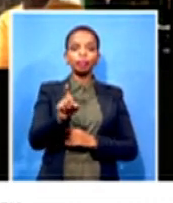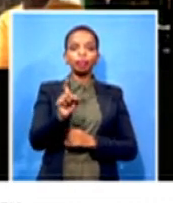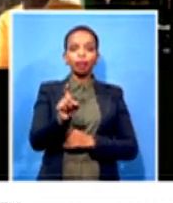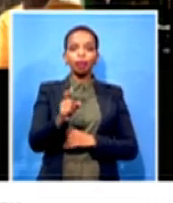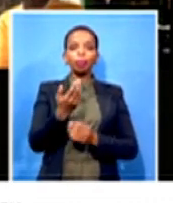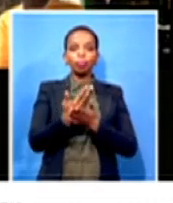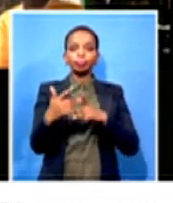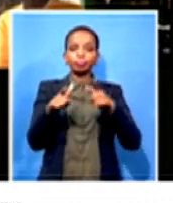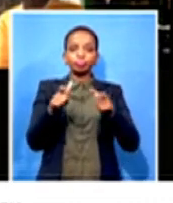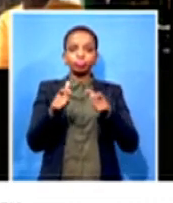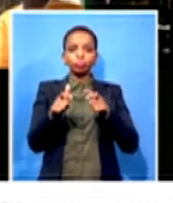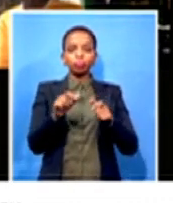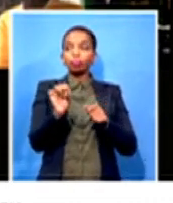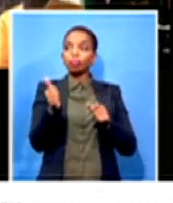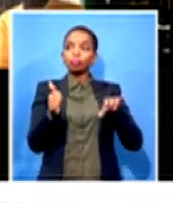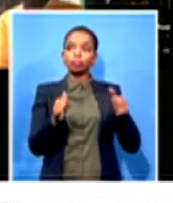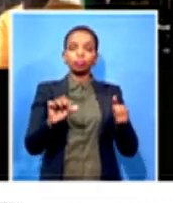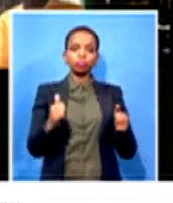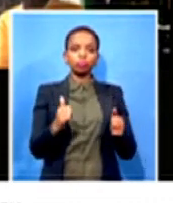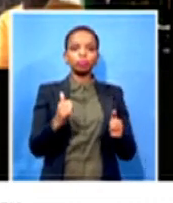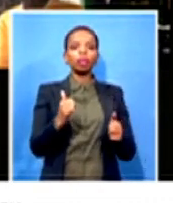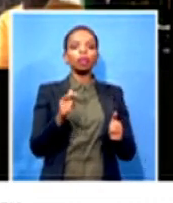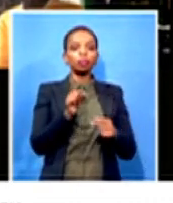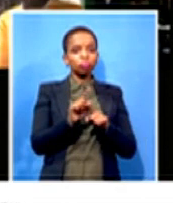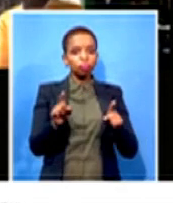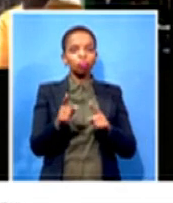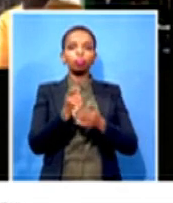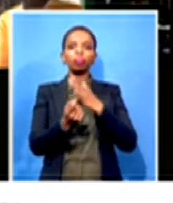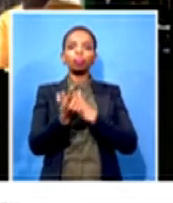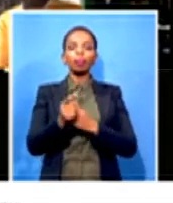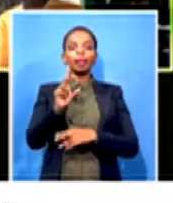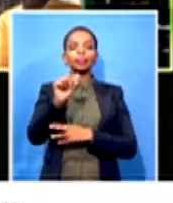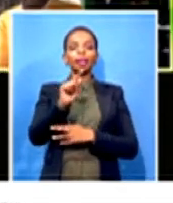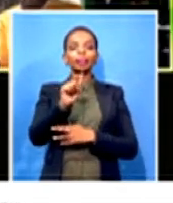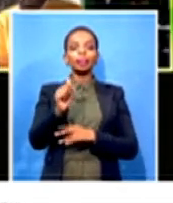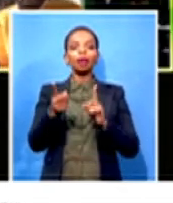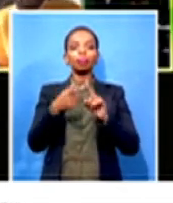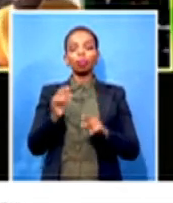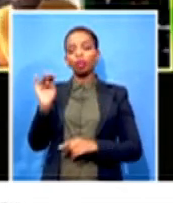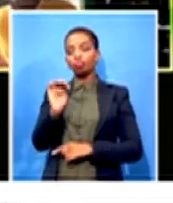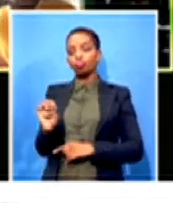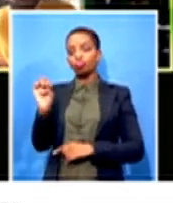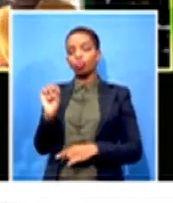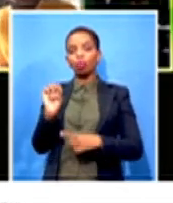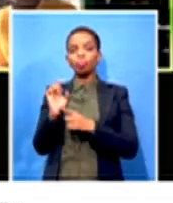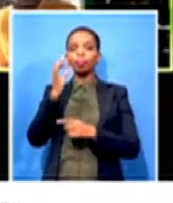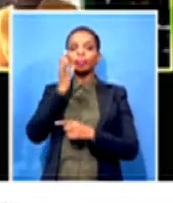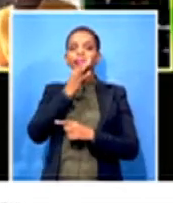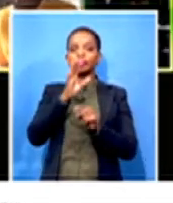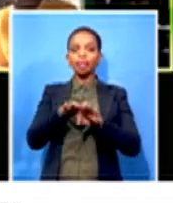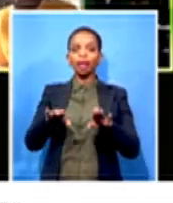deficiencies. That data from Europe, they didn't seem to be at high risk of getting COVID-19. Okay. The third question is